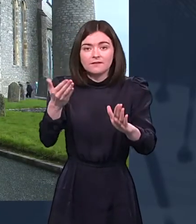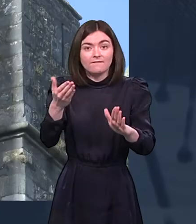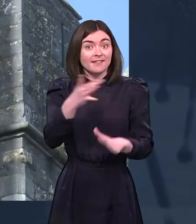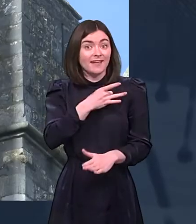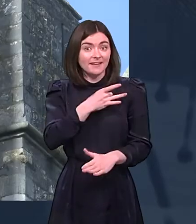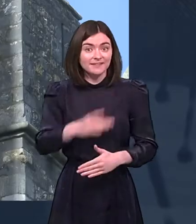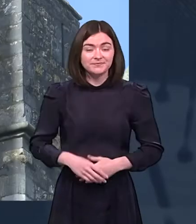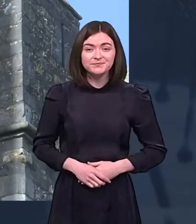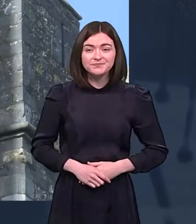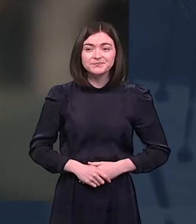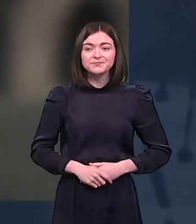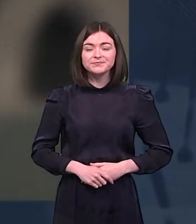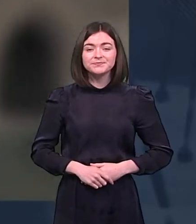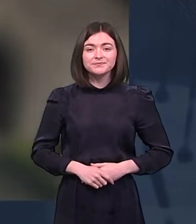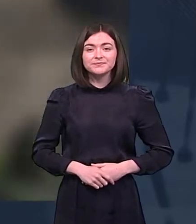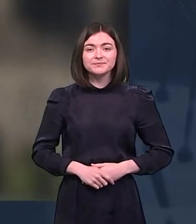Kilkenny.